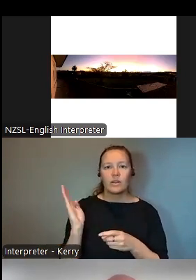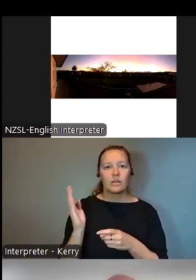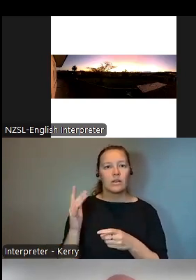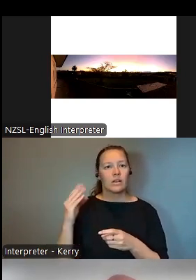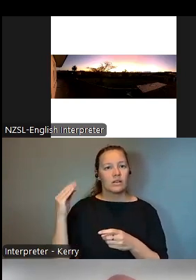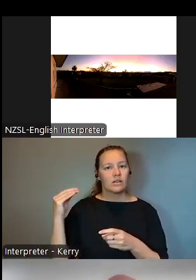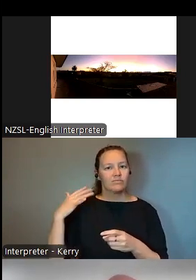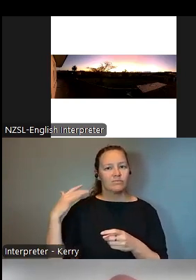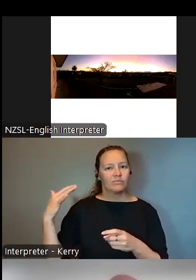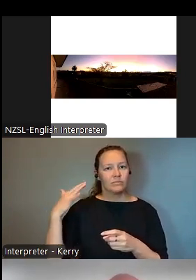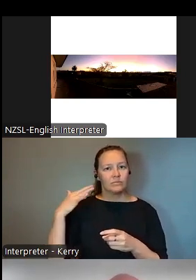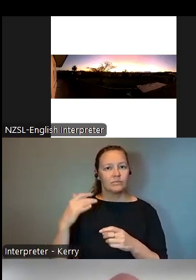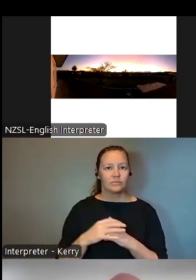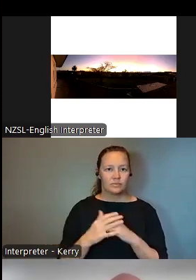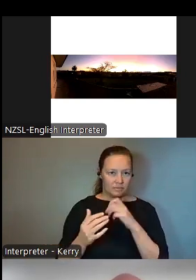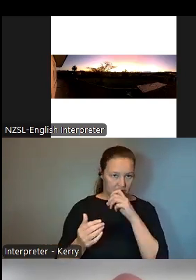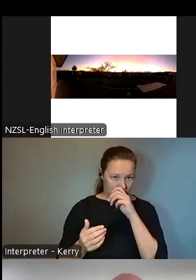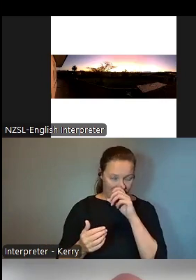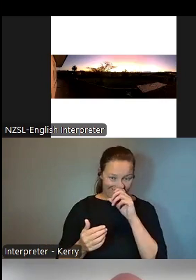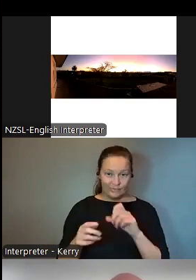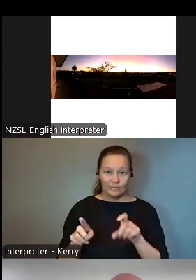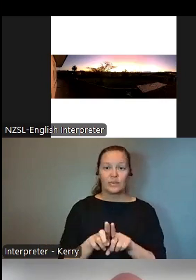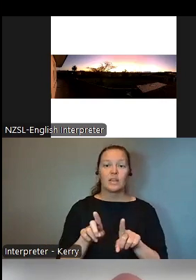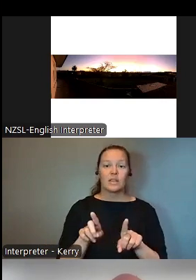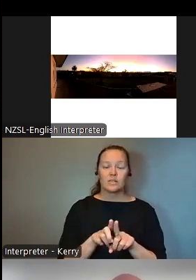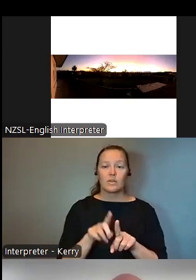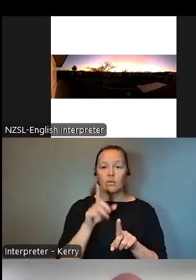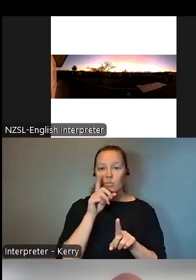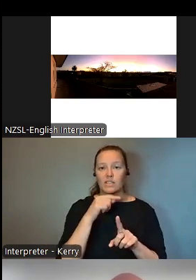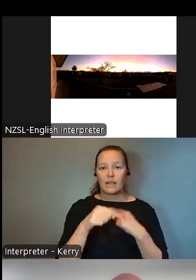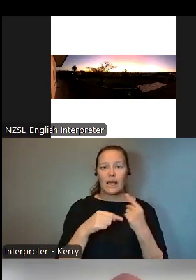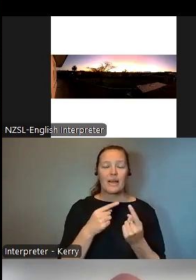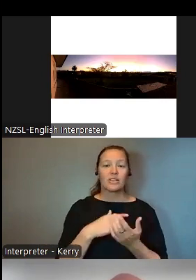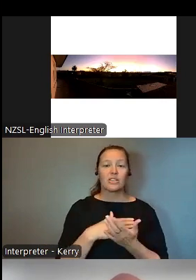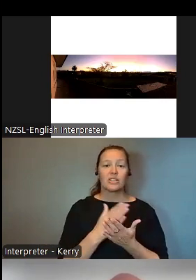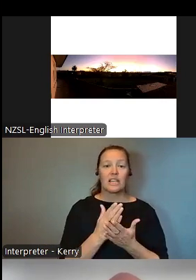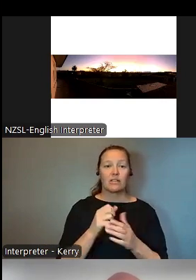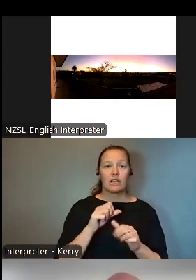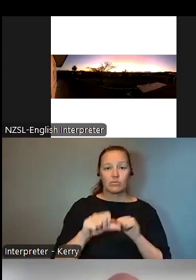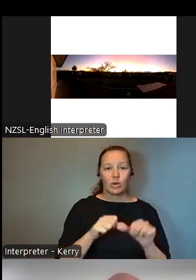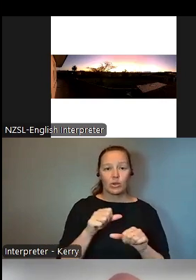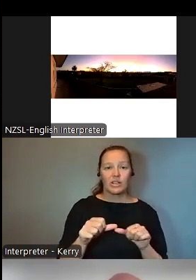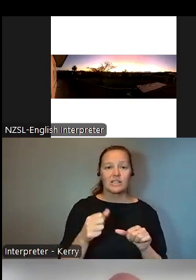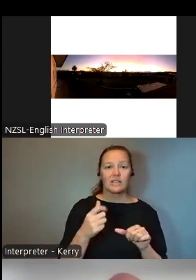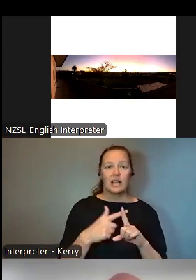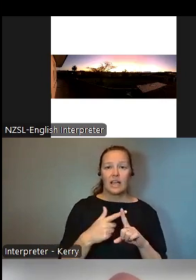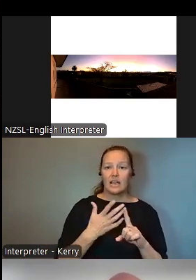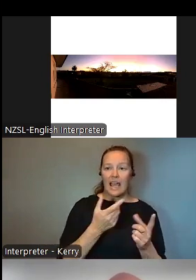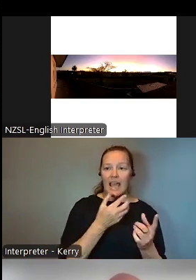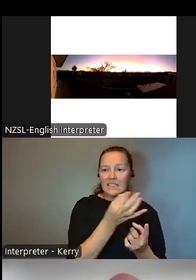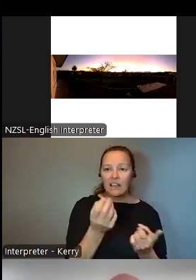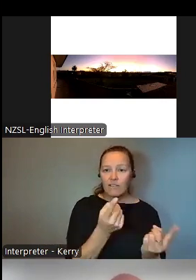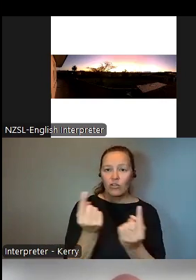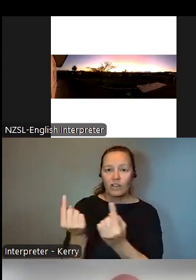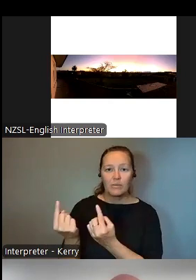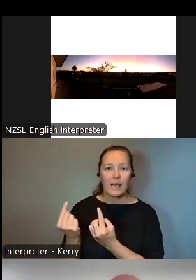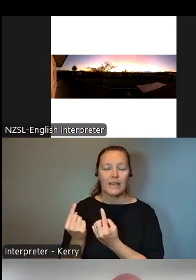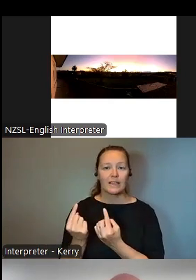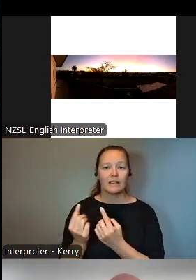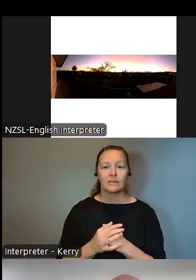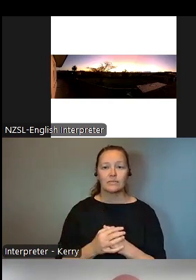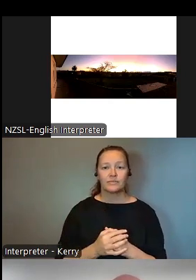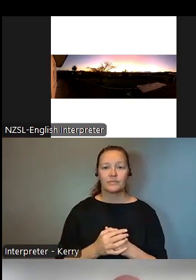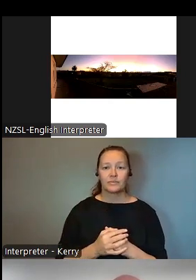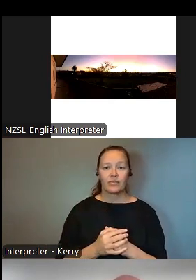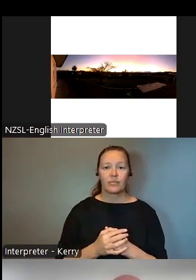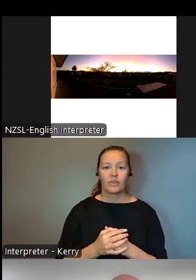time. It could also be about sharing progress and seeking feedback from people.